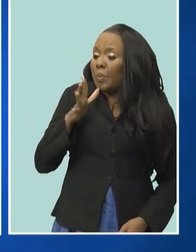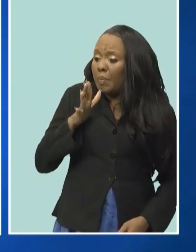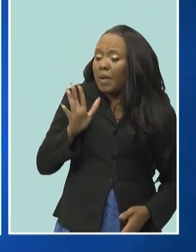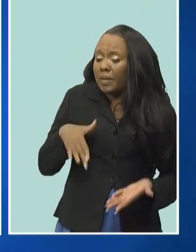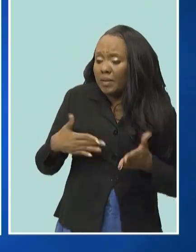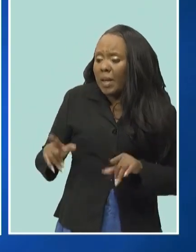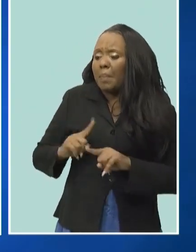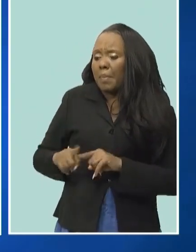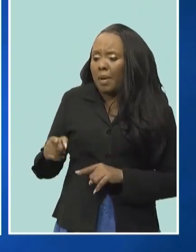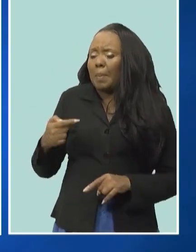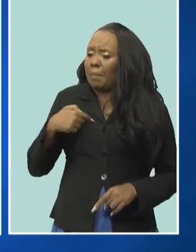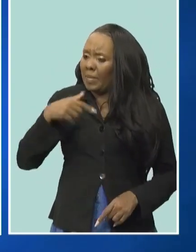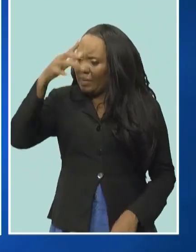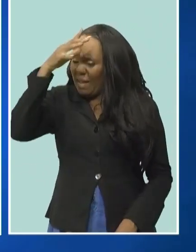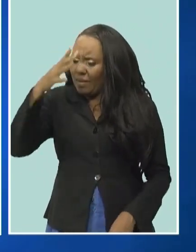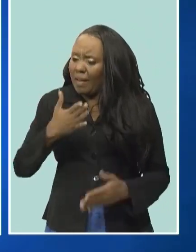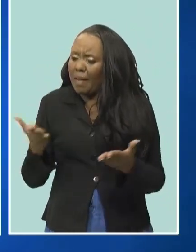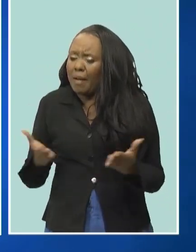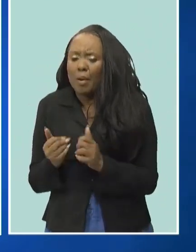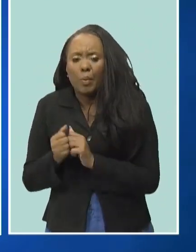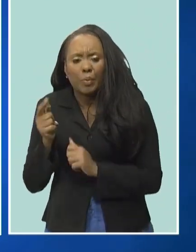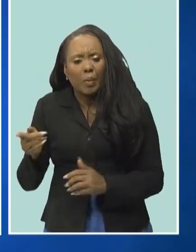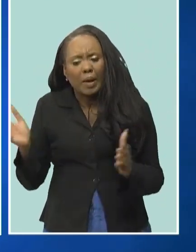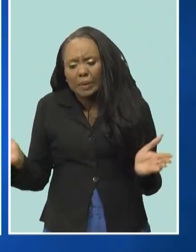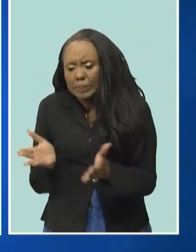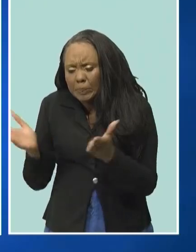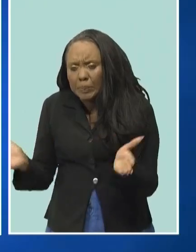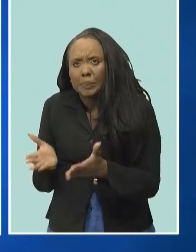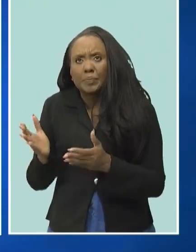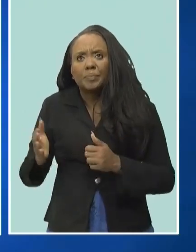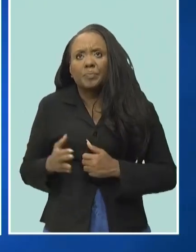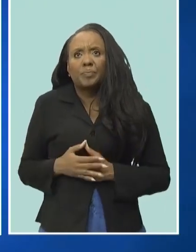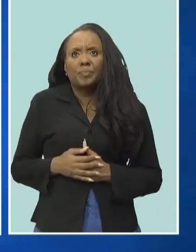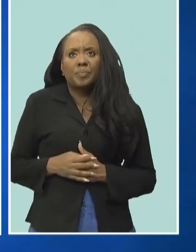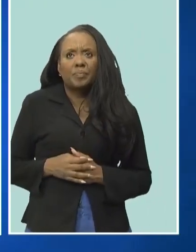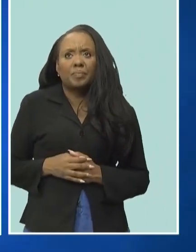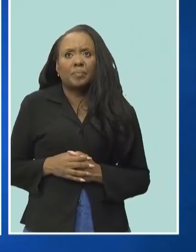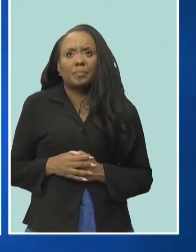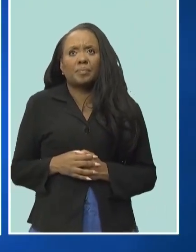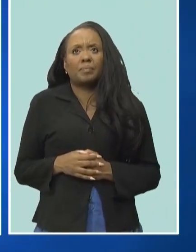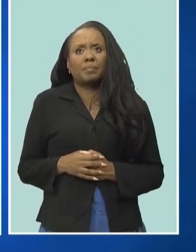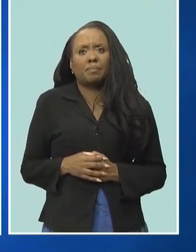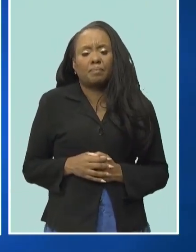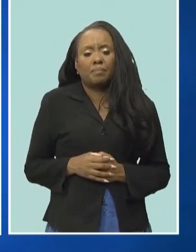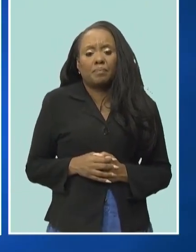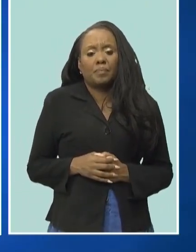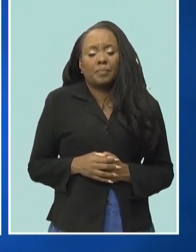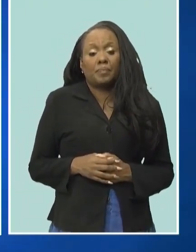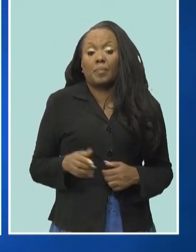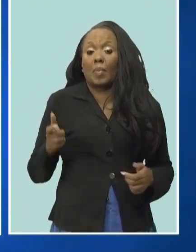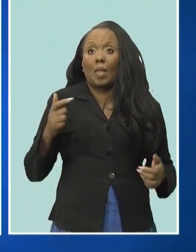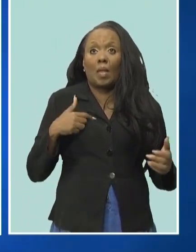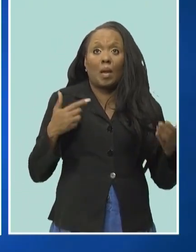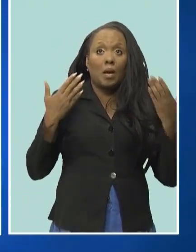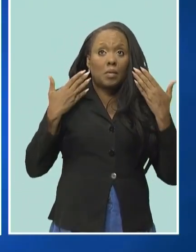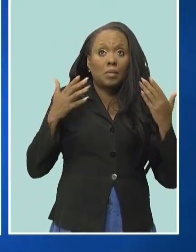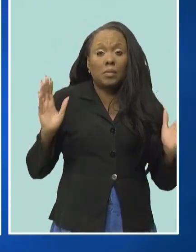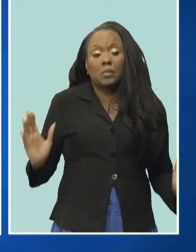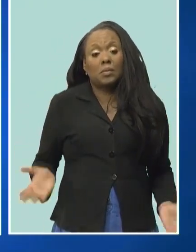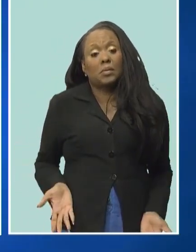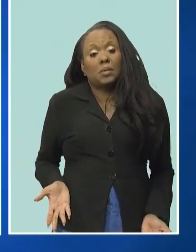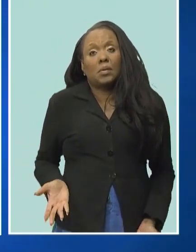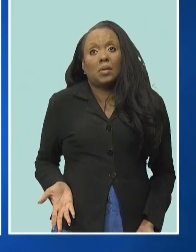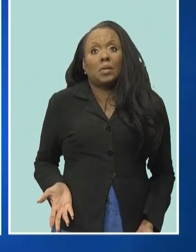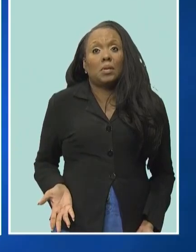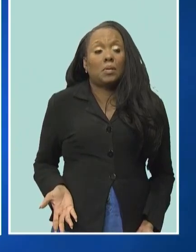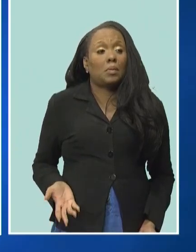with you, and she stick there with her, encourage him in life. And I don't even know how she can take this here now to know like her